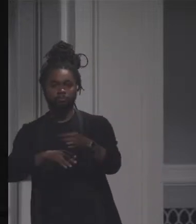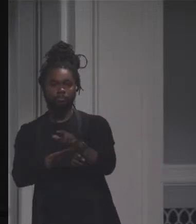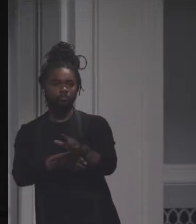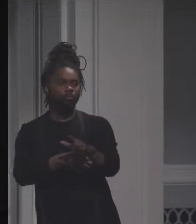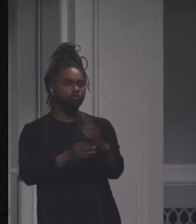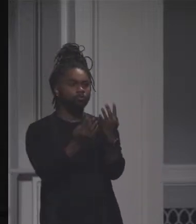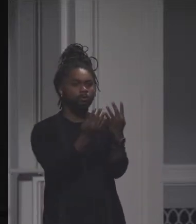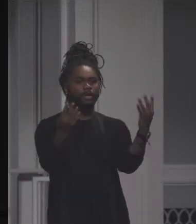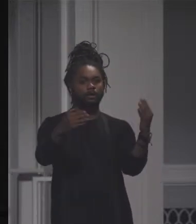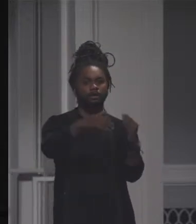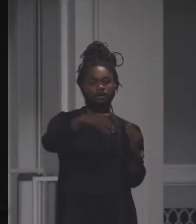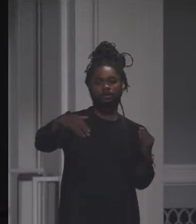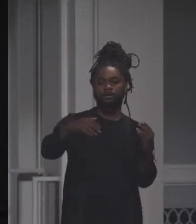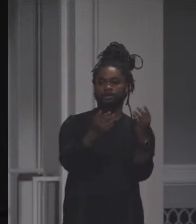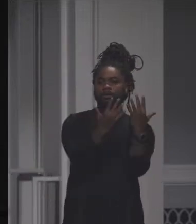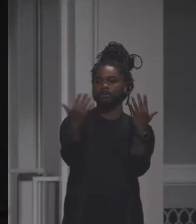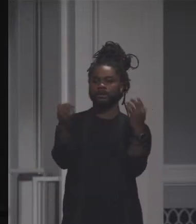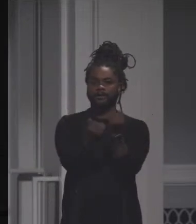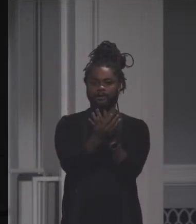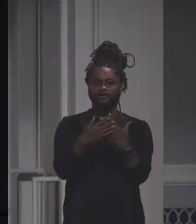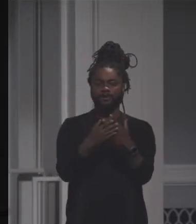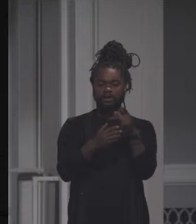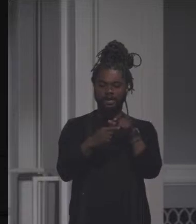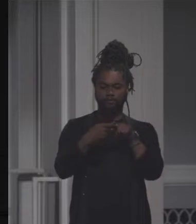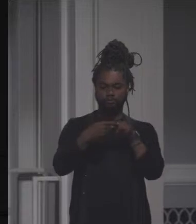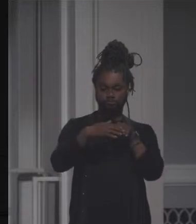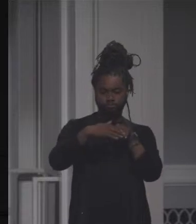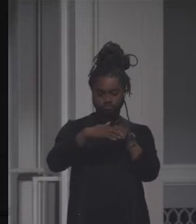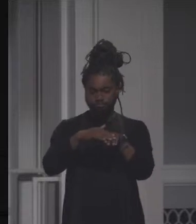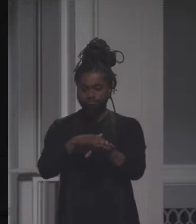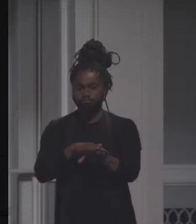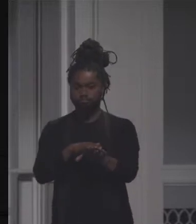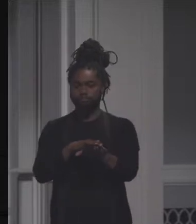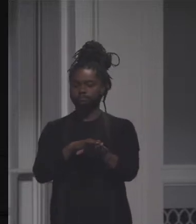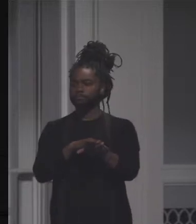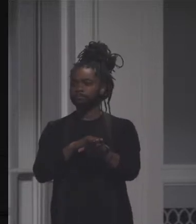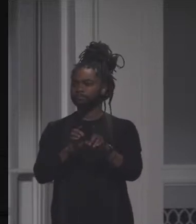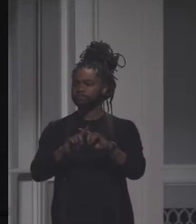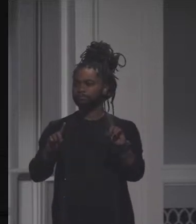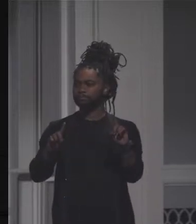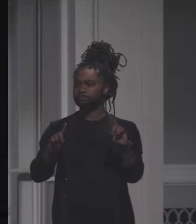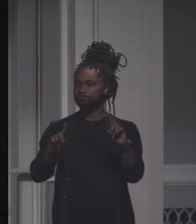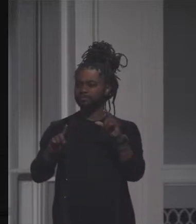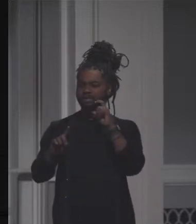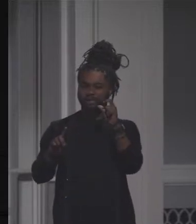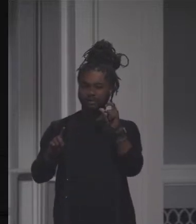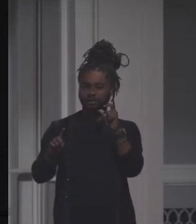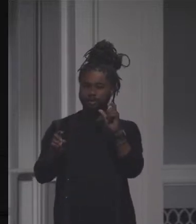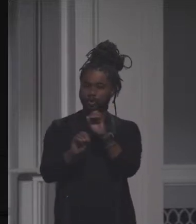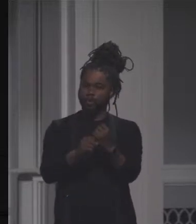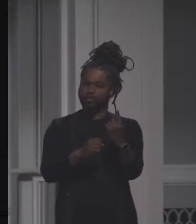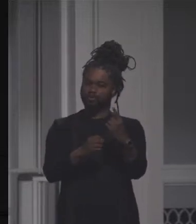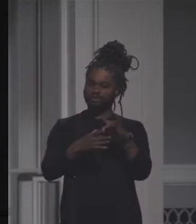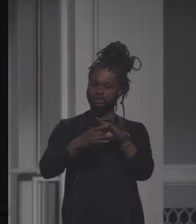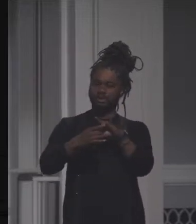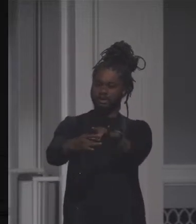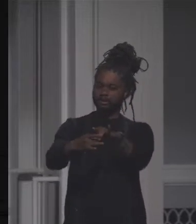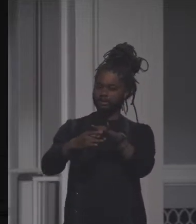wood, where all must pass, but none quite belonged.